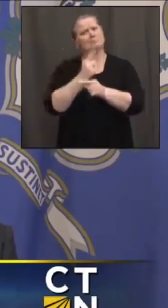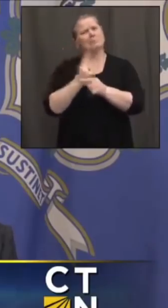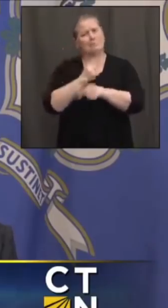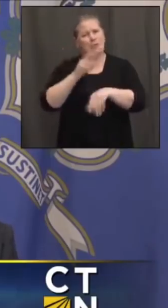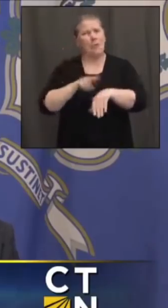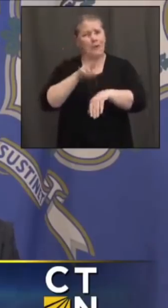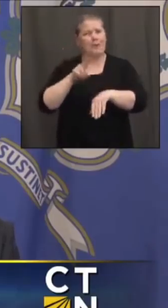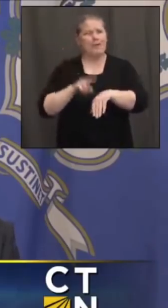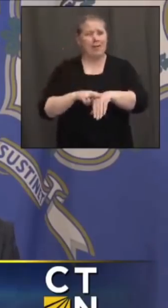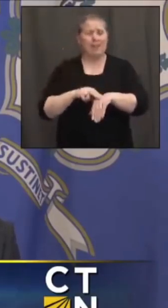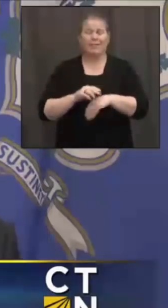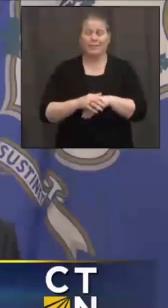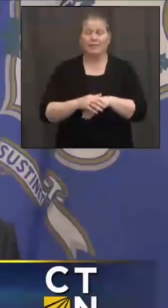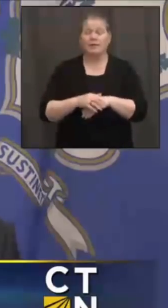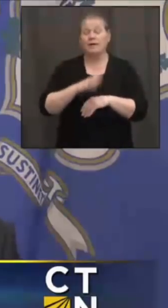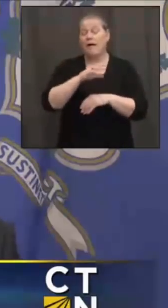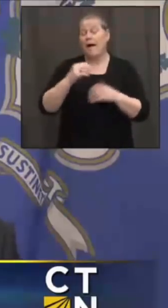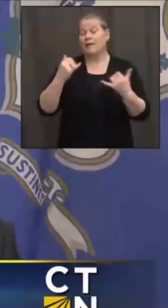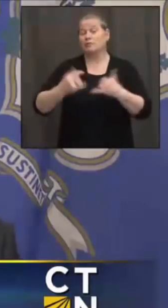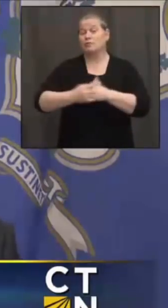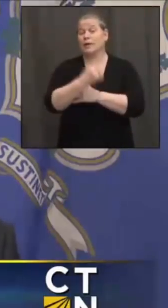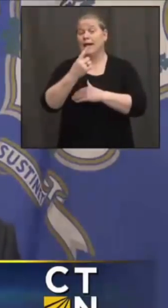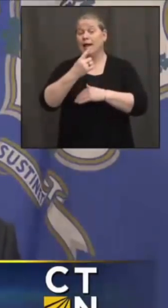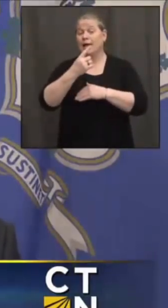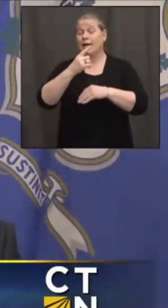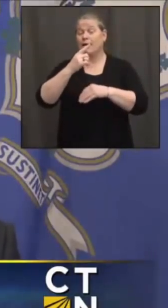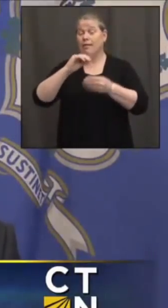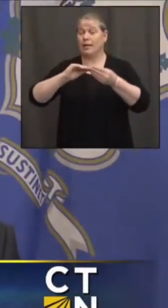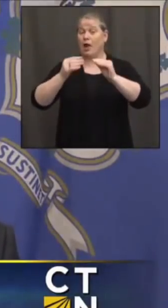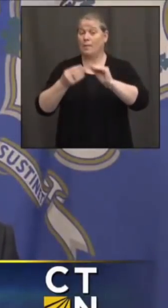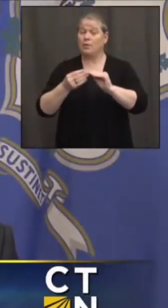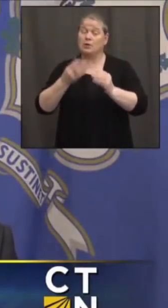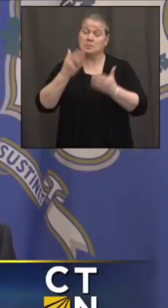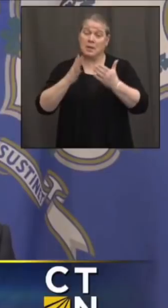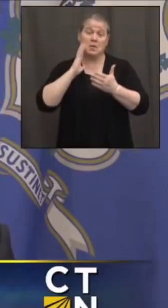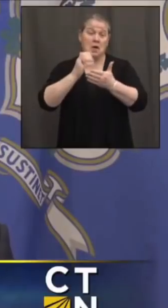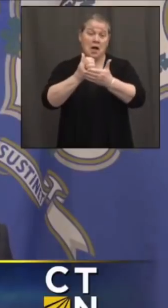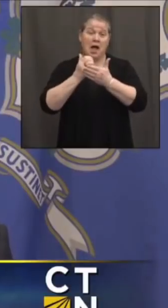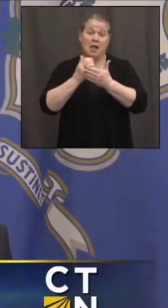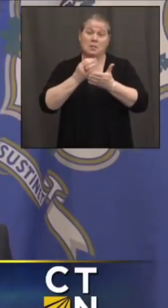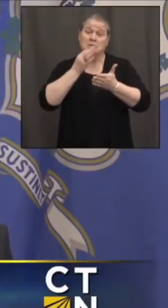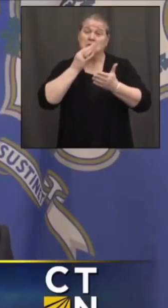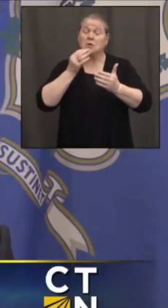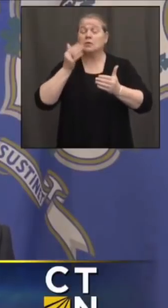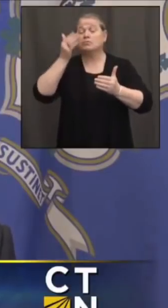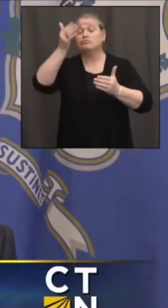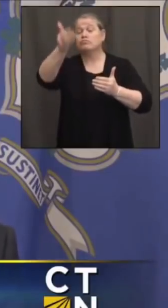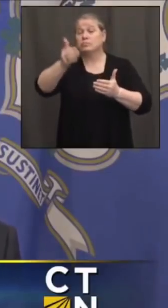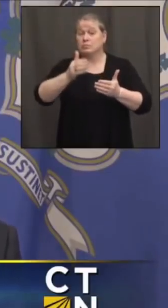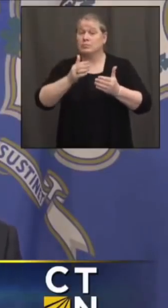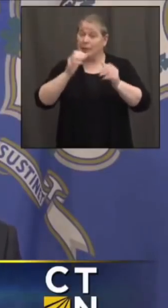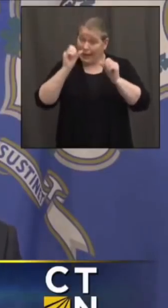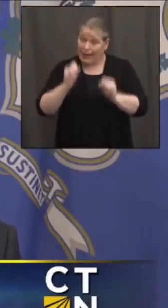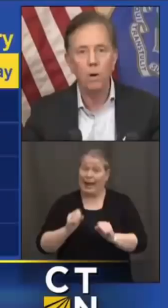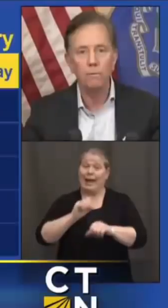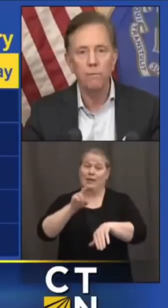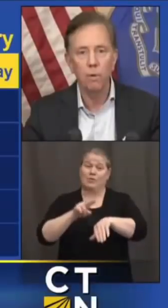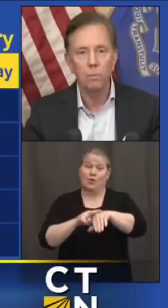are indicative of coming back to a new normal. Very quickly, I can just show you the positivity rate of